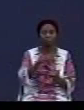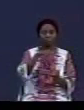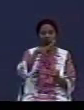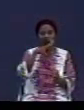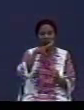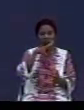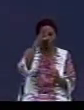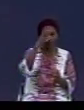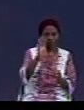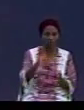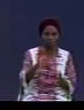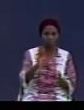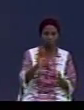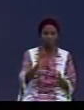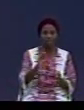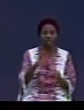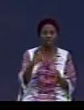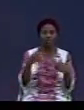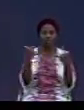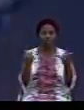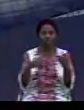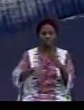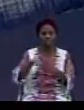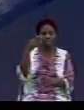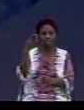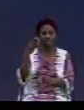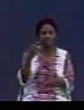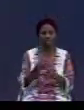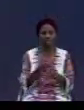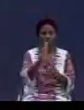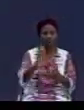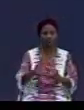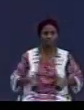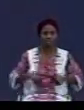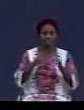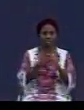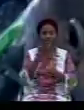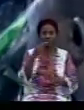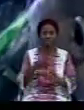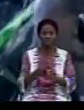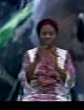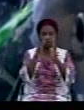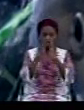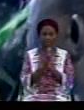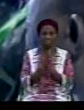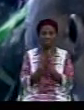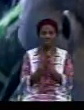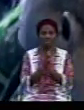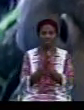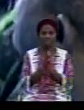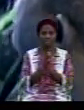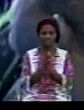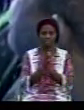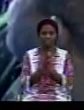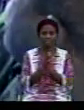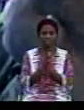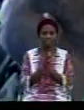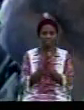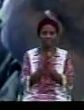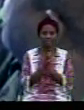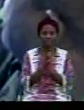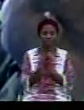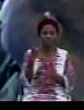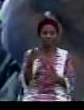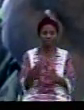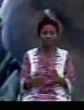that pollution of sin away from your life in Jesus' name. The man was